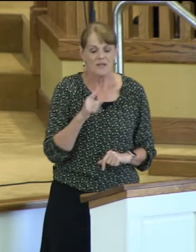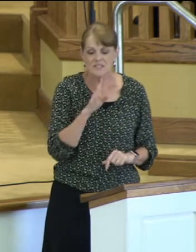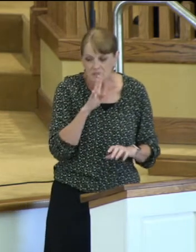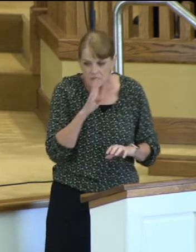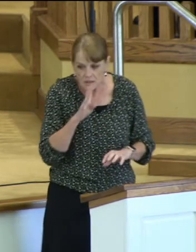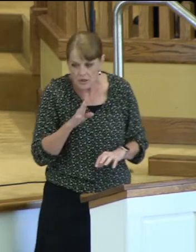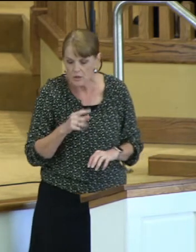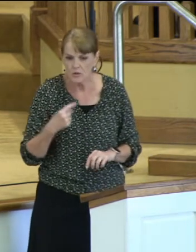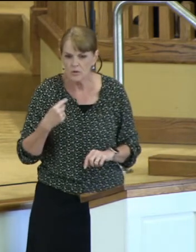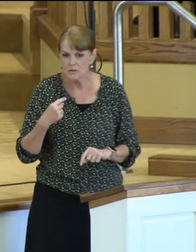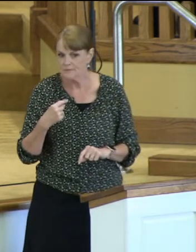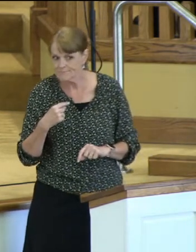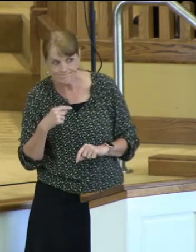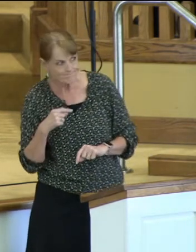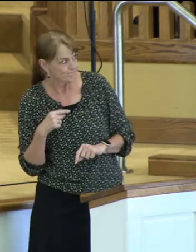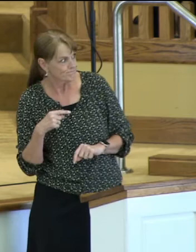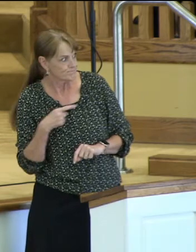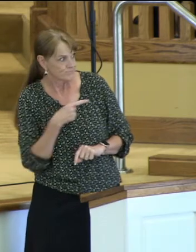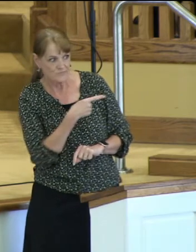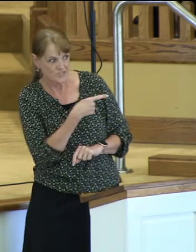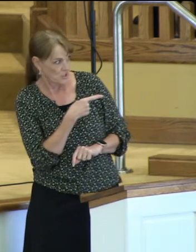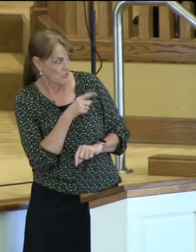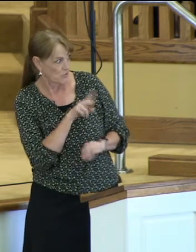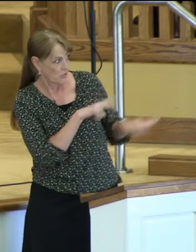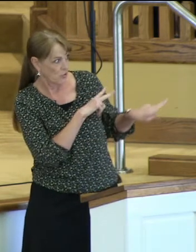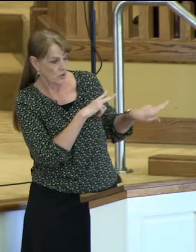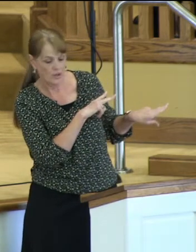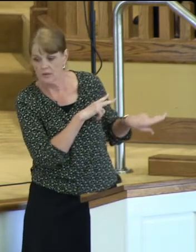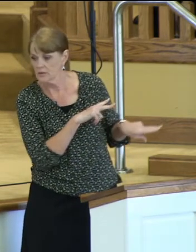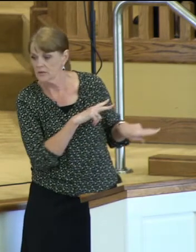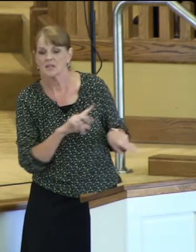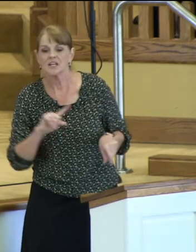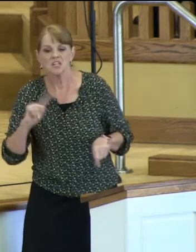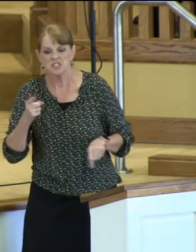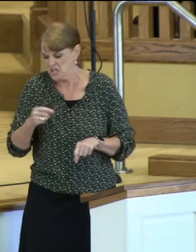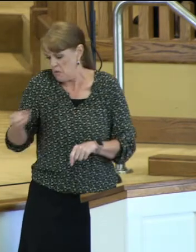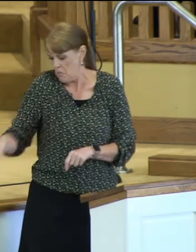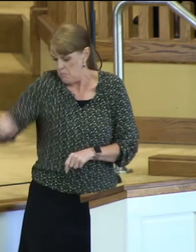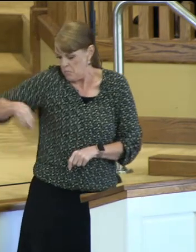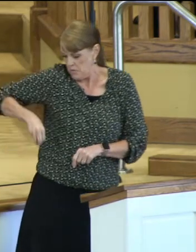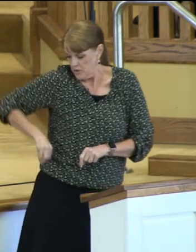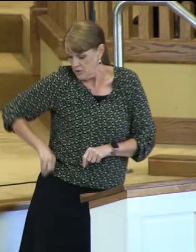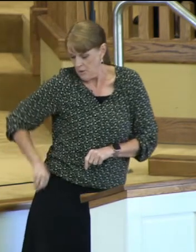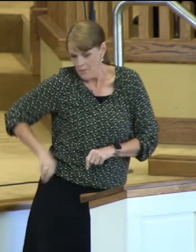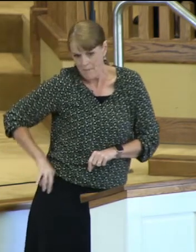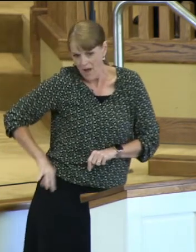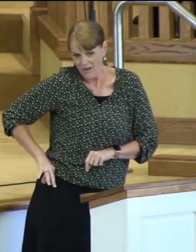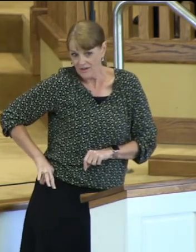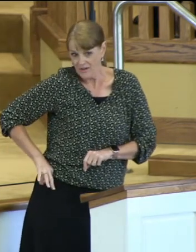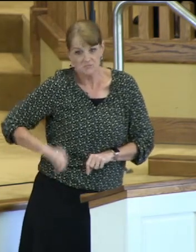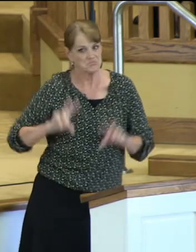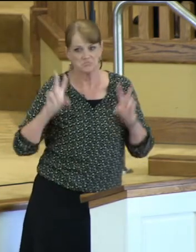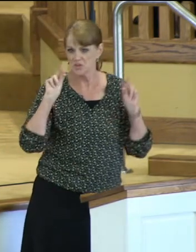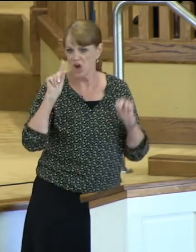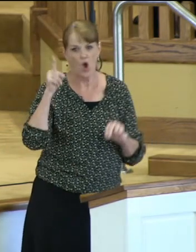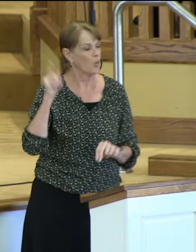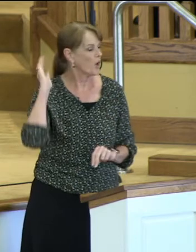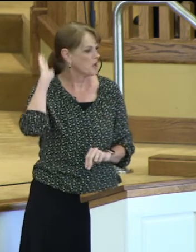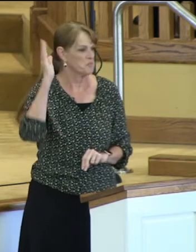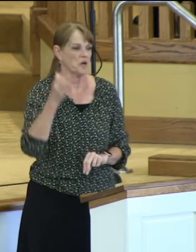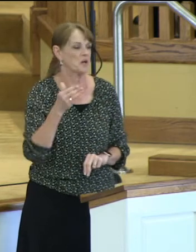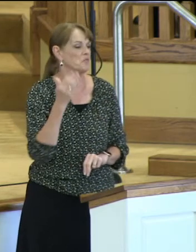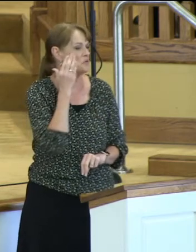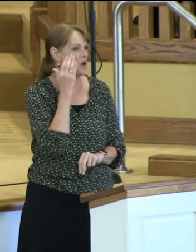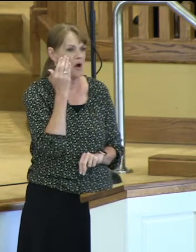other with the clerk looking away. "Just put it in your pocket, no one will